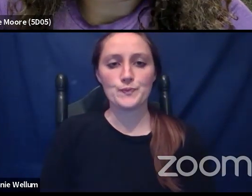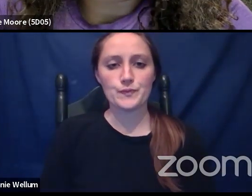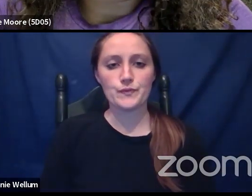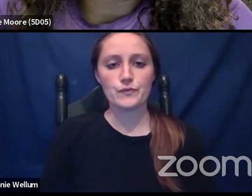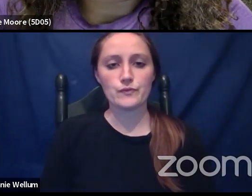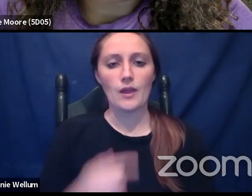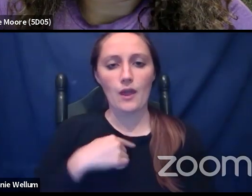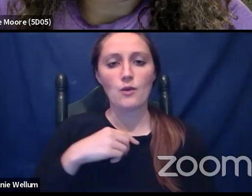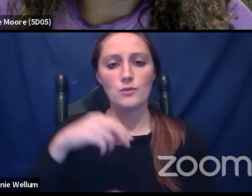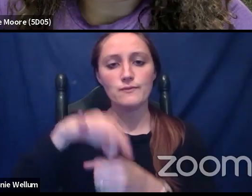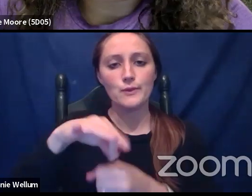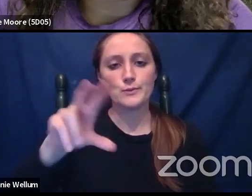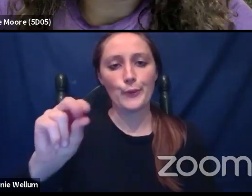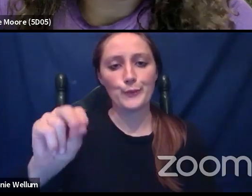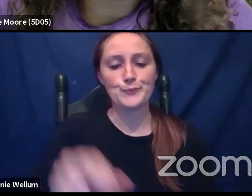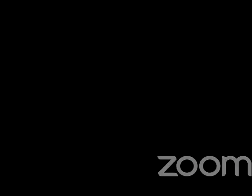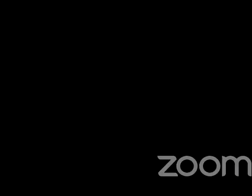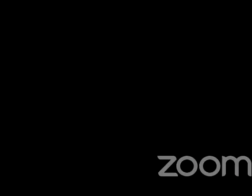no.